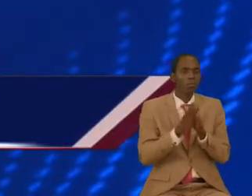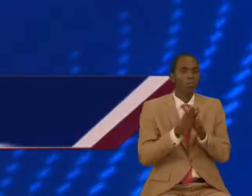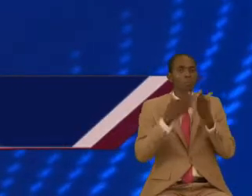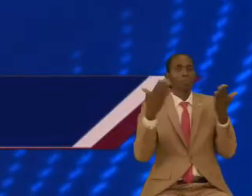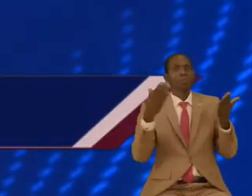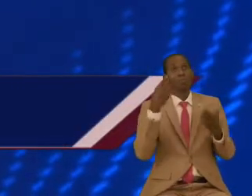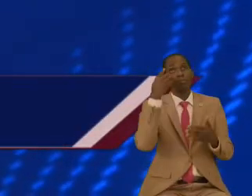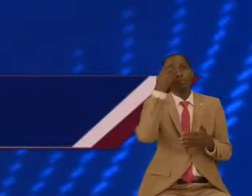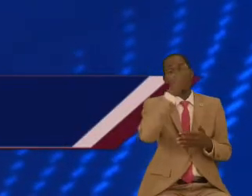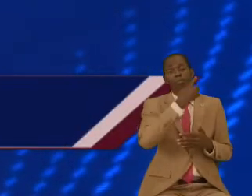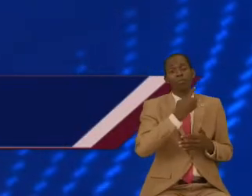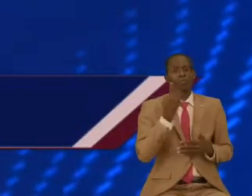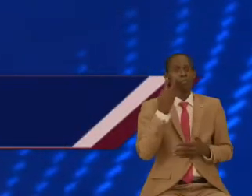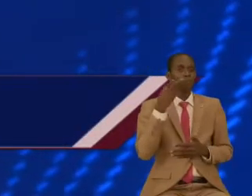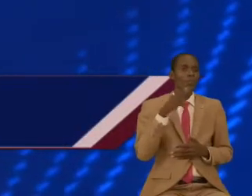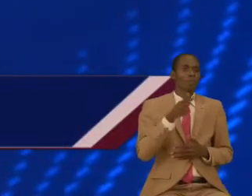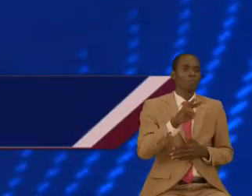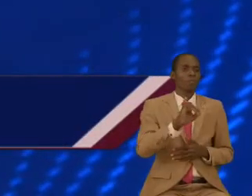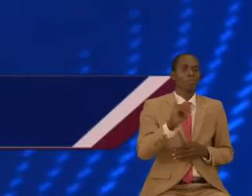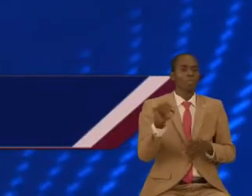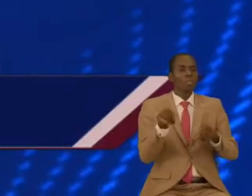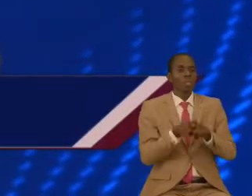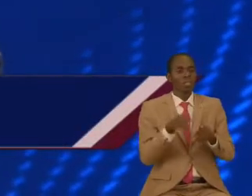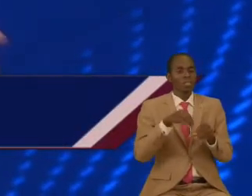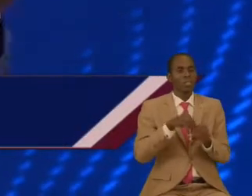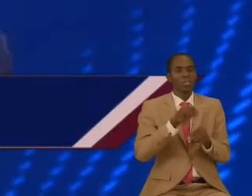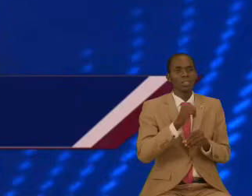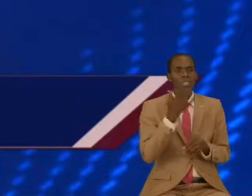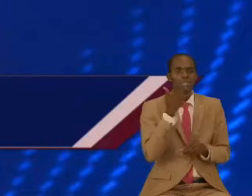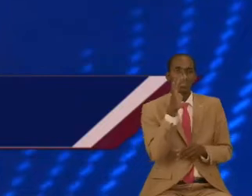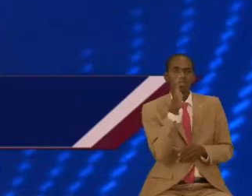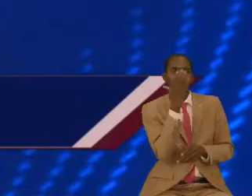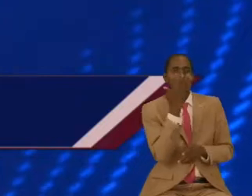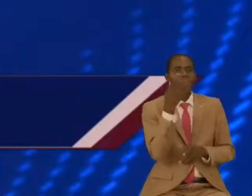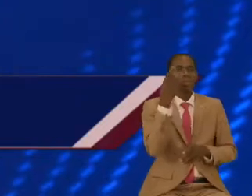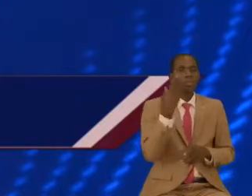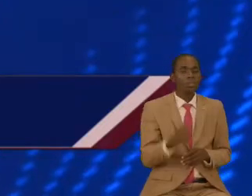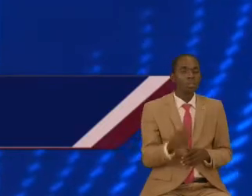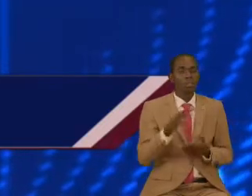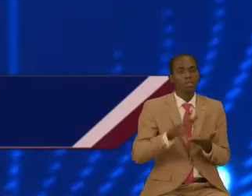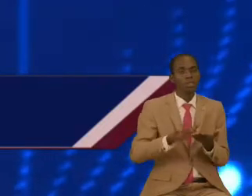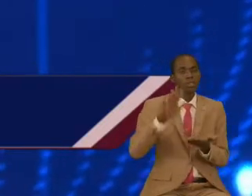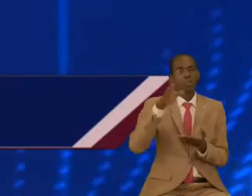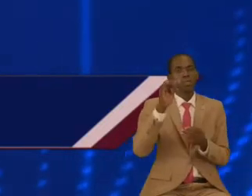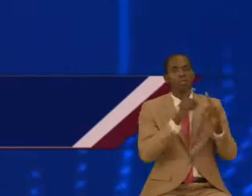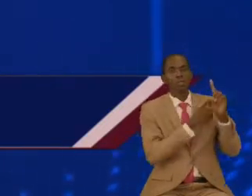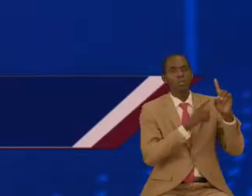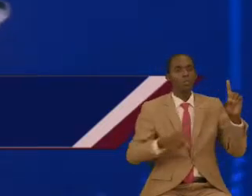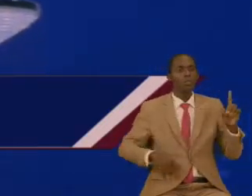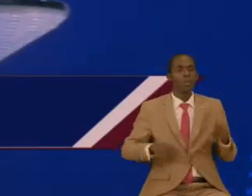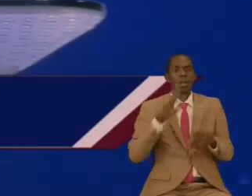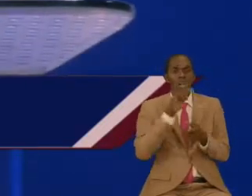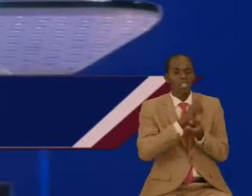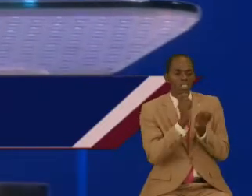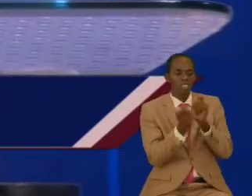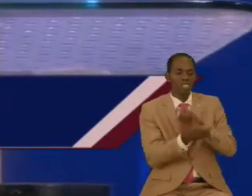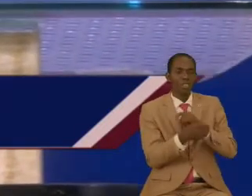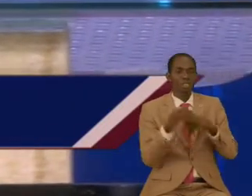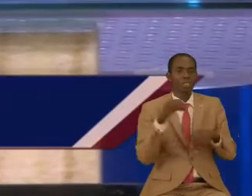face, beholding in a glass the glory of the Lord, are changed,